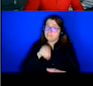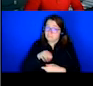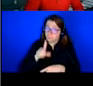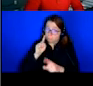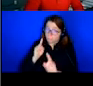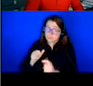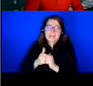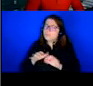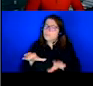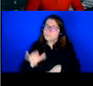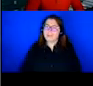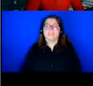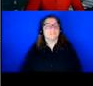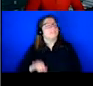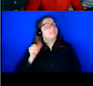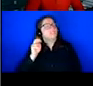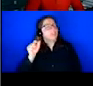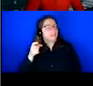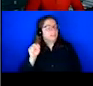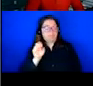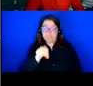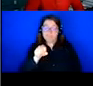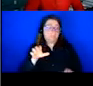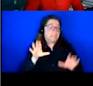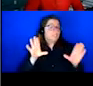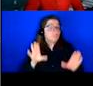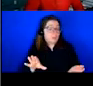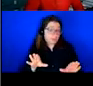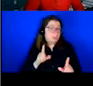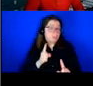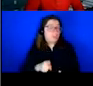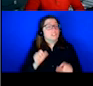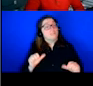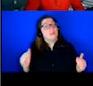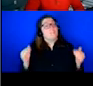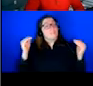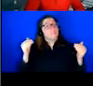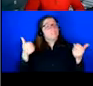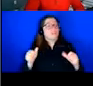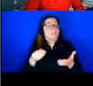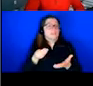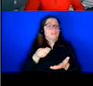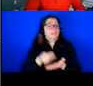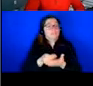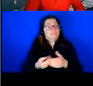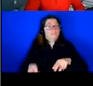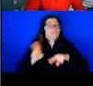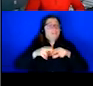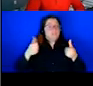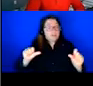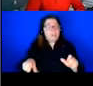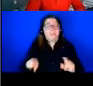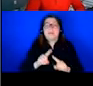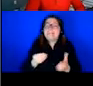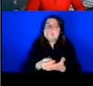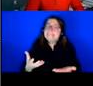that? So yes, that's a great, I mean, it is a short-term, like that could be a promotion or kind of building on that too as well. Salary is